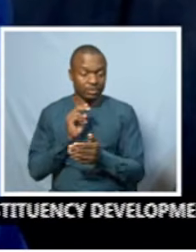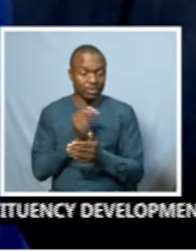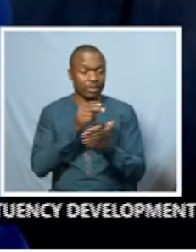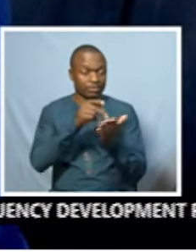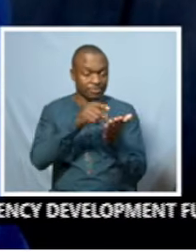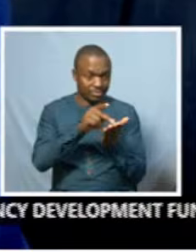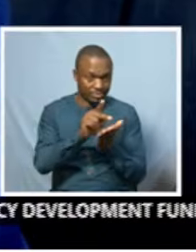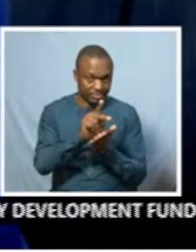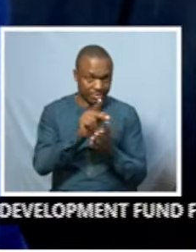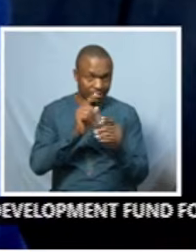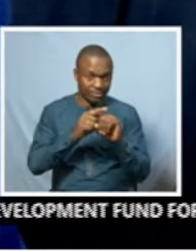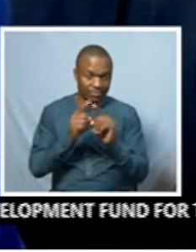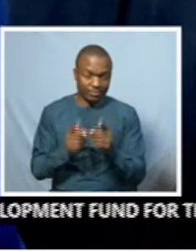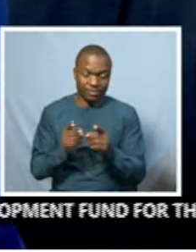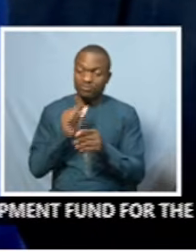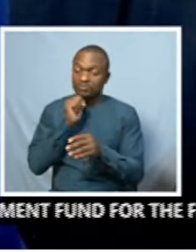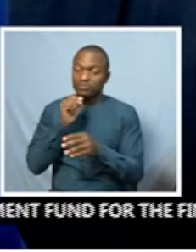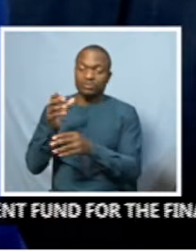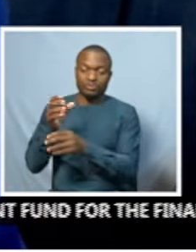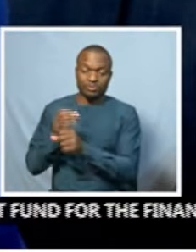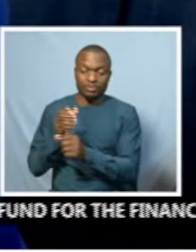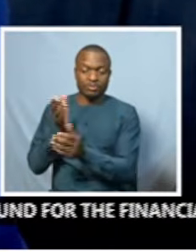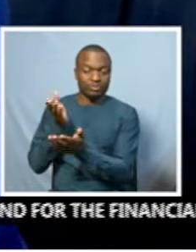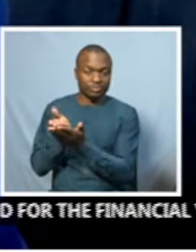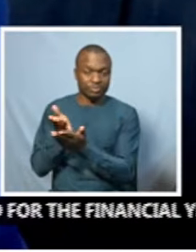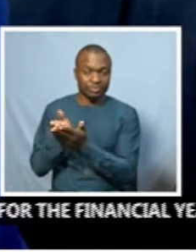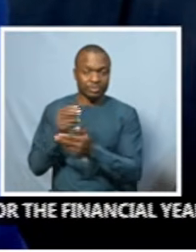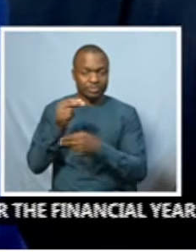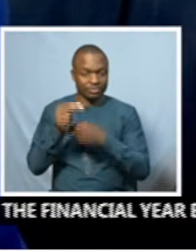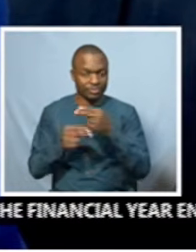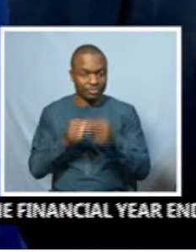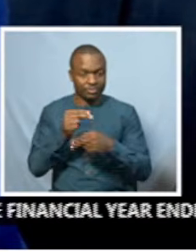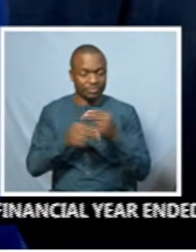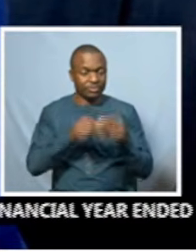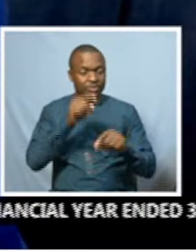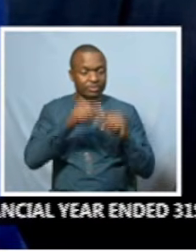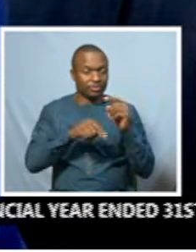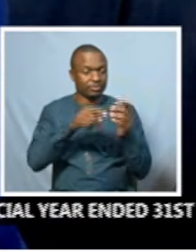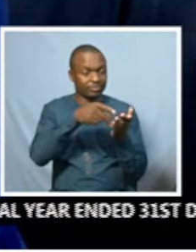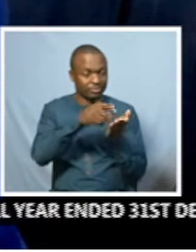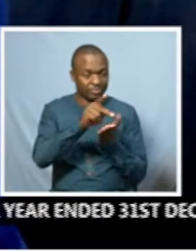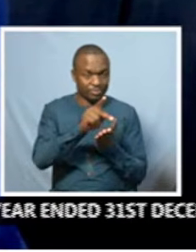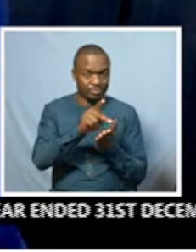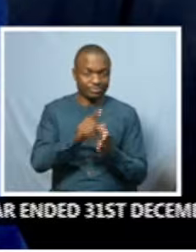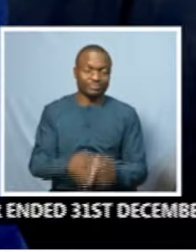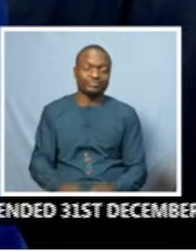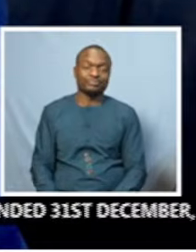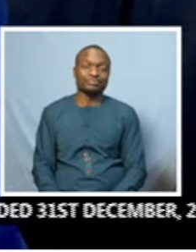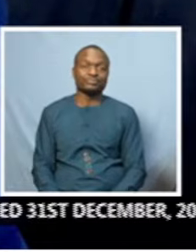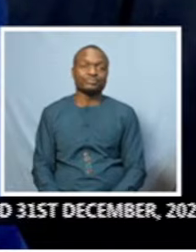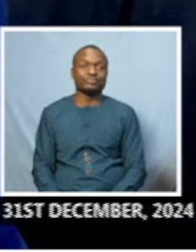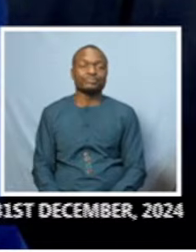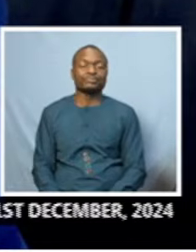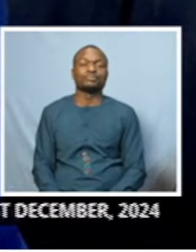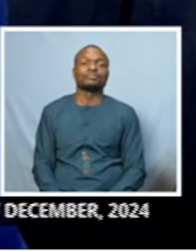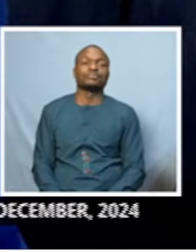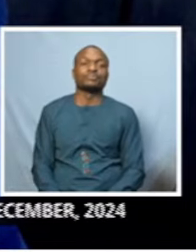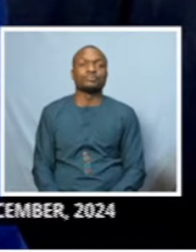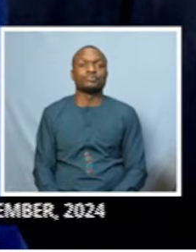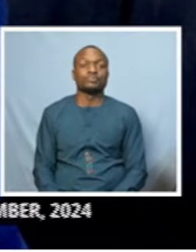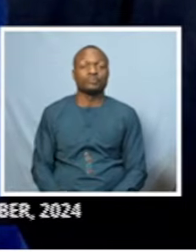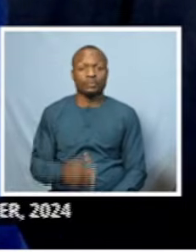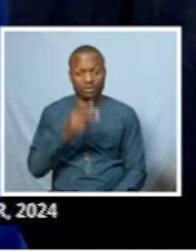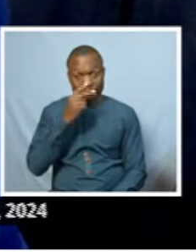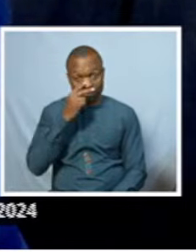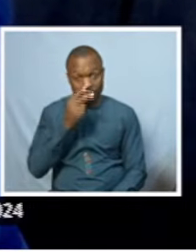pay. But when we have not received the claims, we cannot make any payment. I've seen